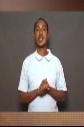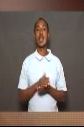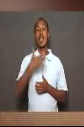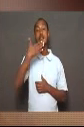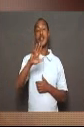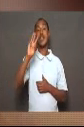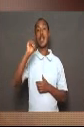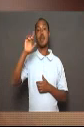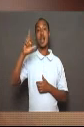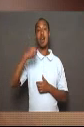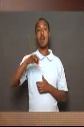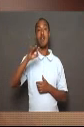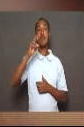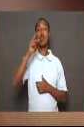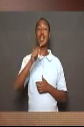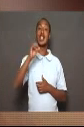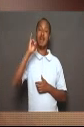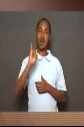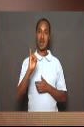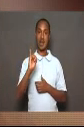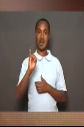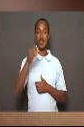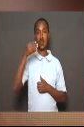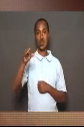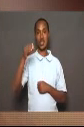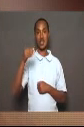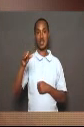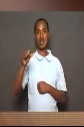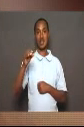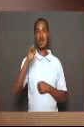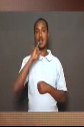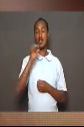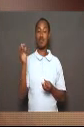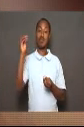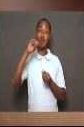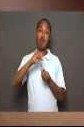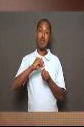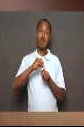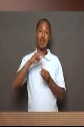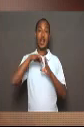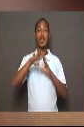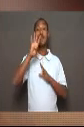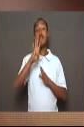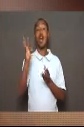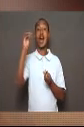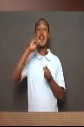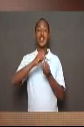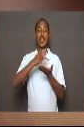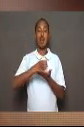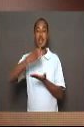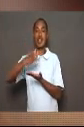50 milliliters of the potassium iodide solution is poured into 4 additional